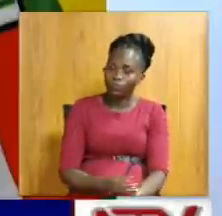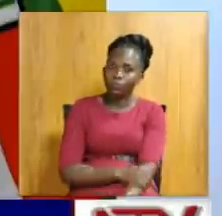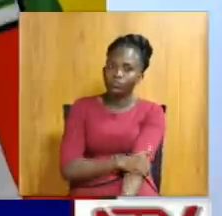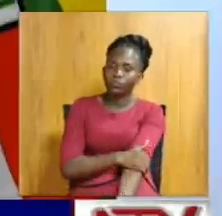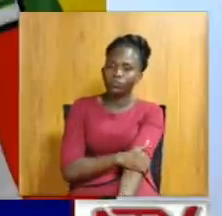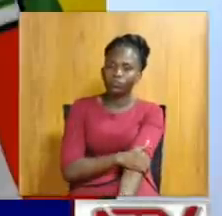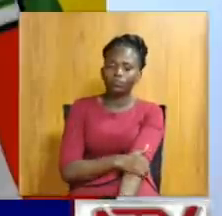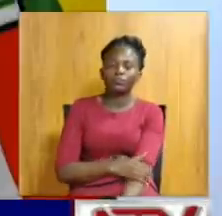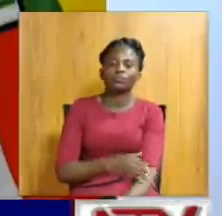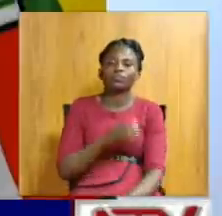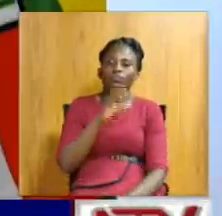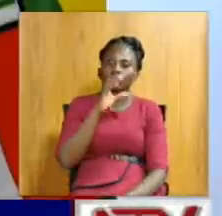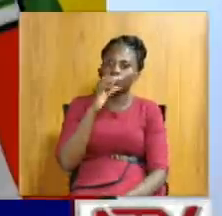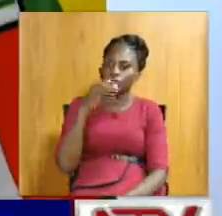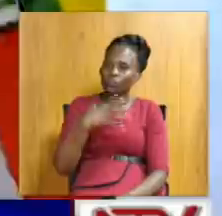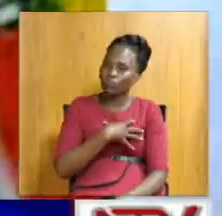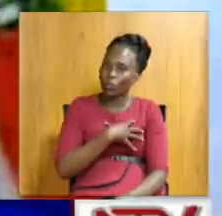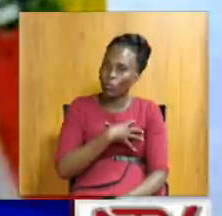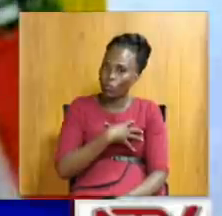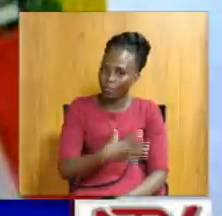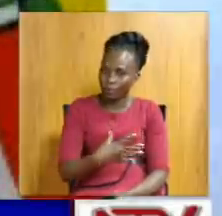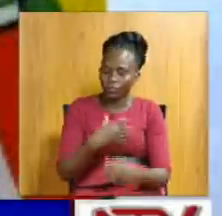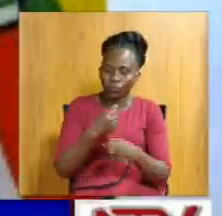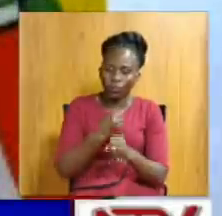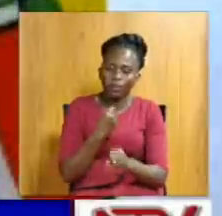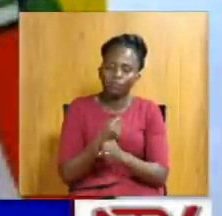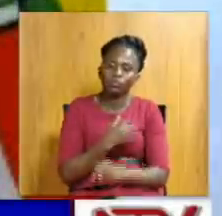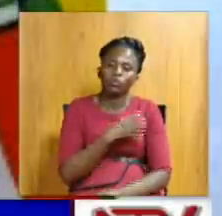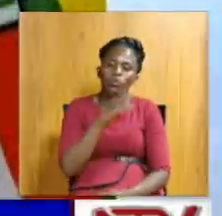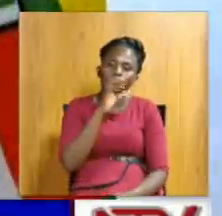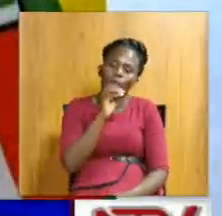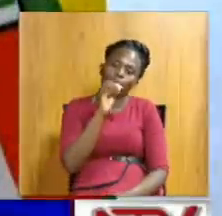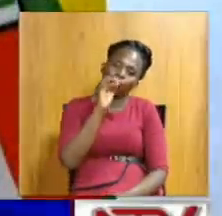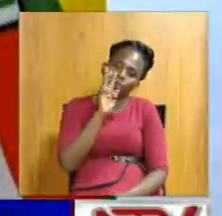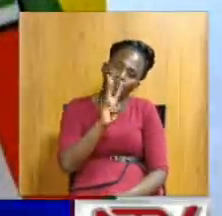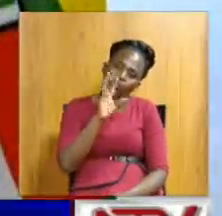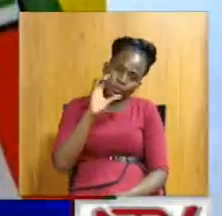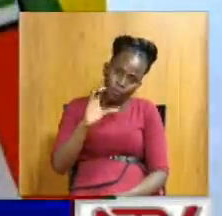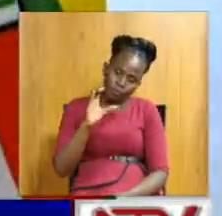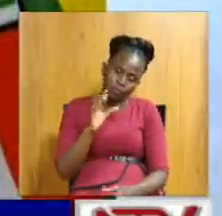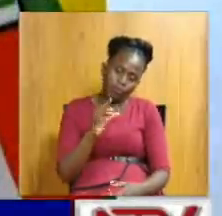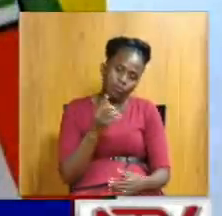Operation wealth creation distribution of free seedlings.